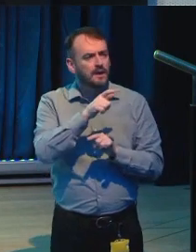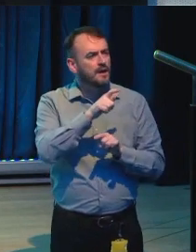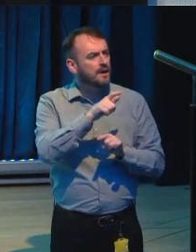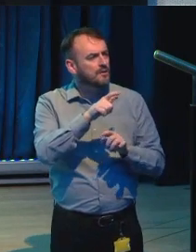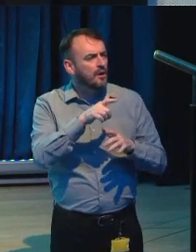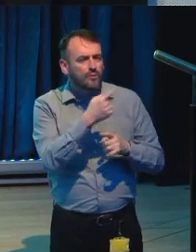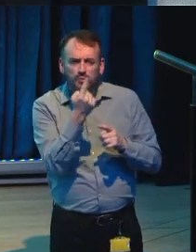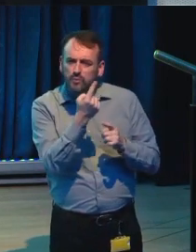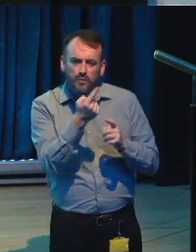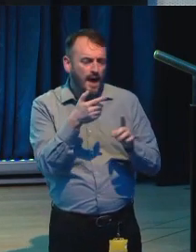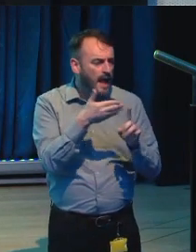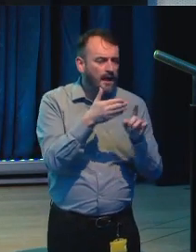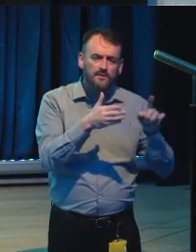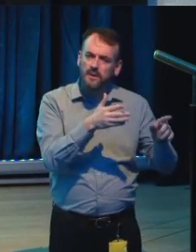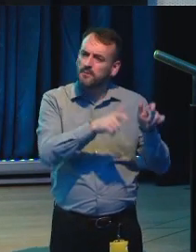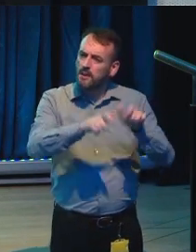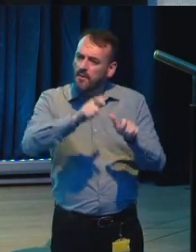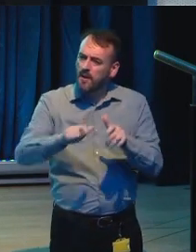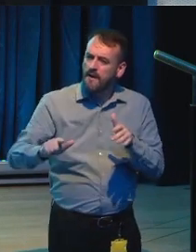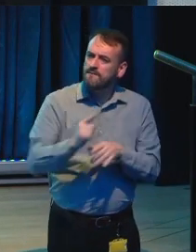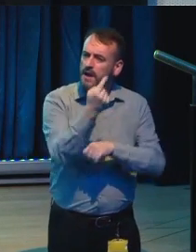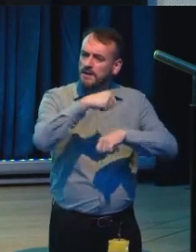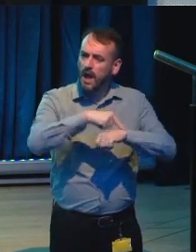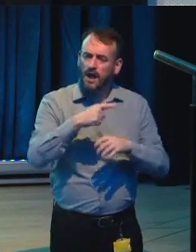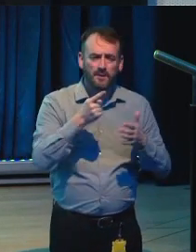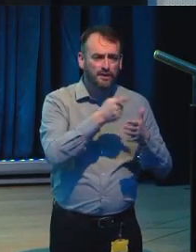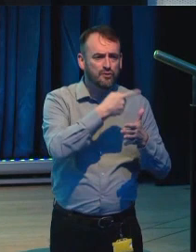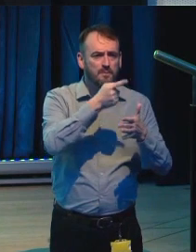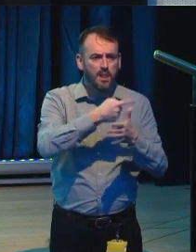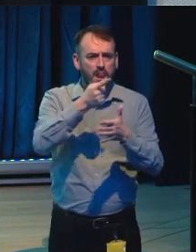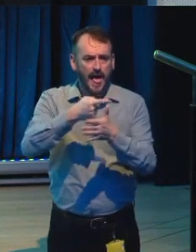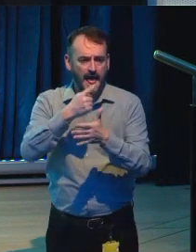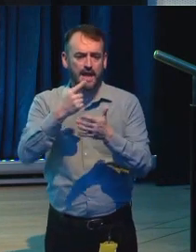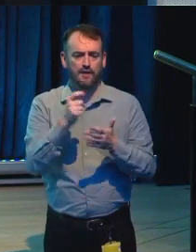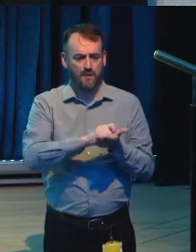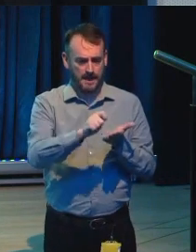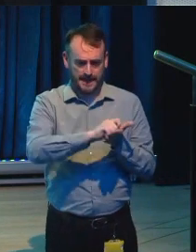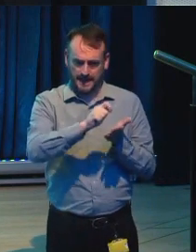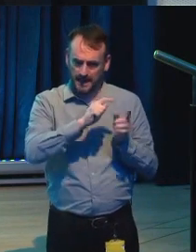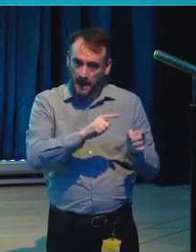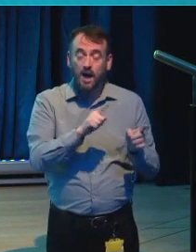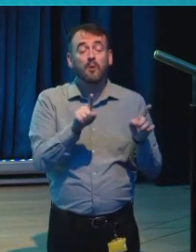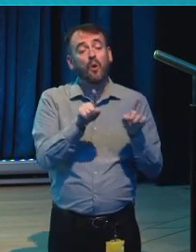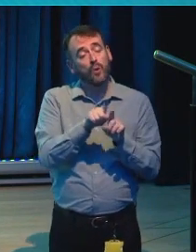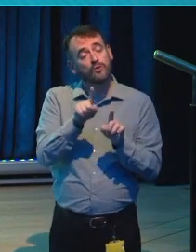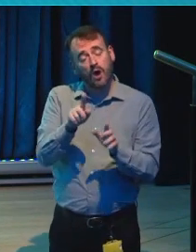their first AAA writing experience, but hopefully there'll be a lot in here that's useful for indie and AA writers as